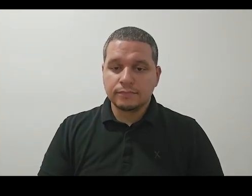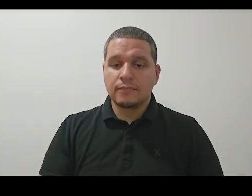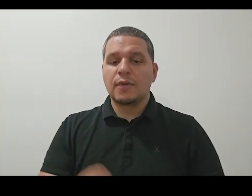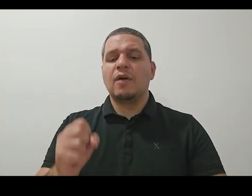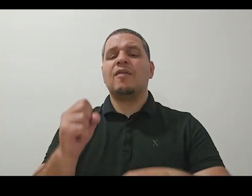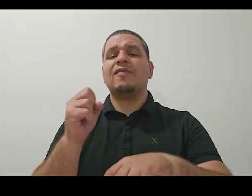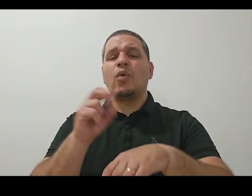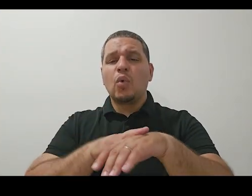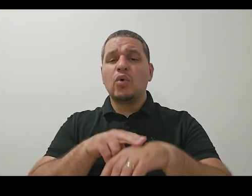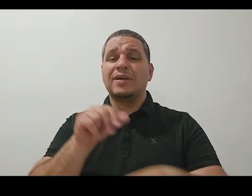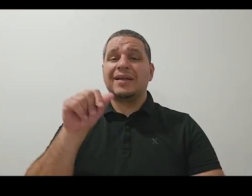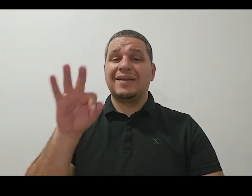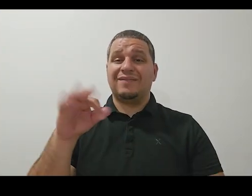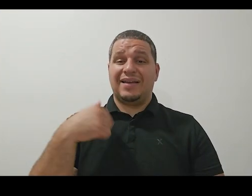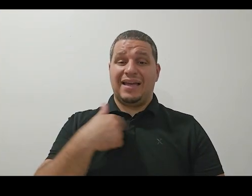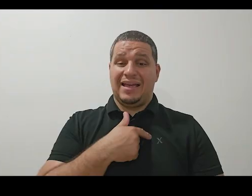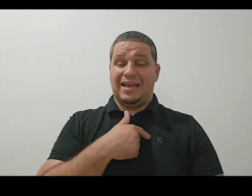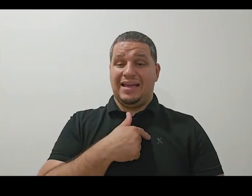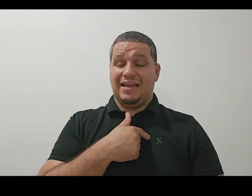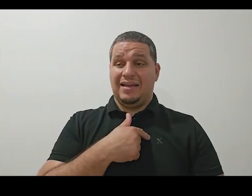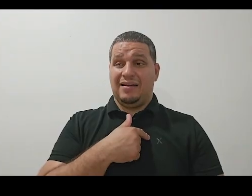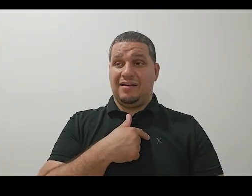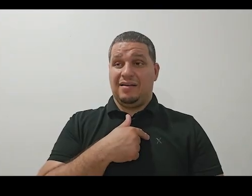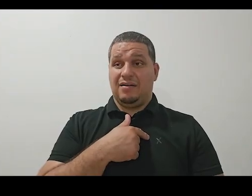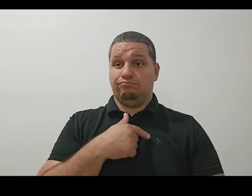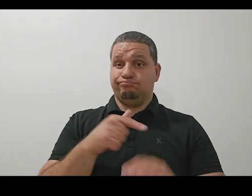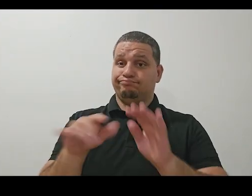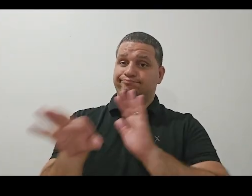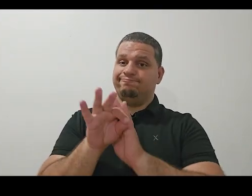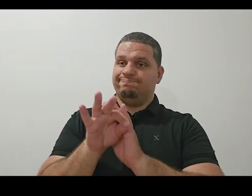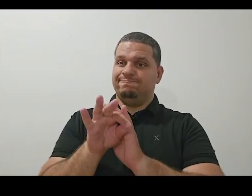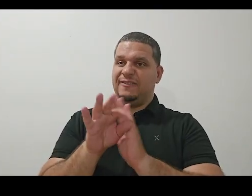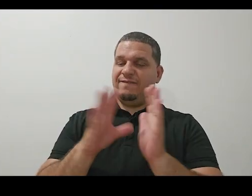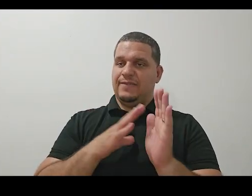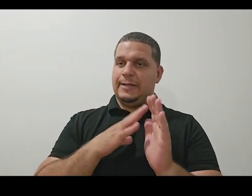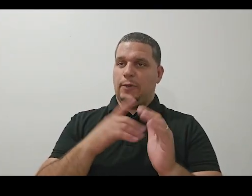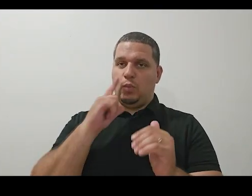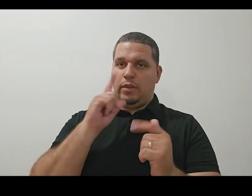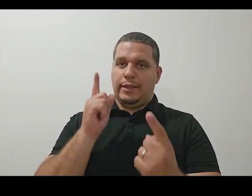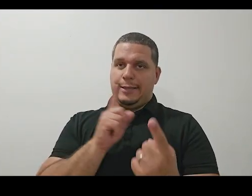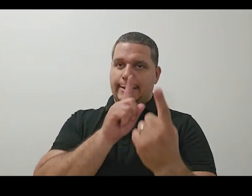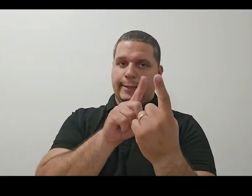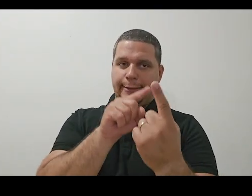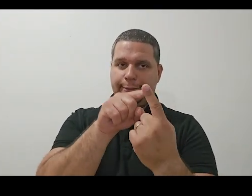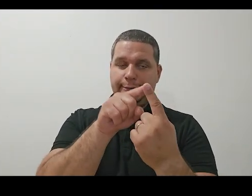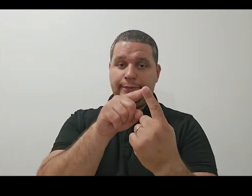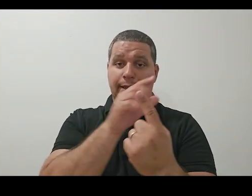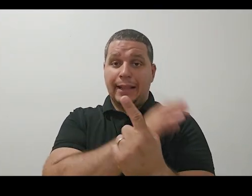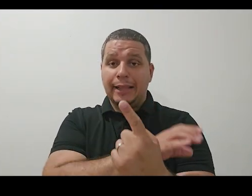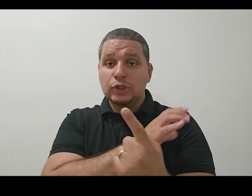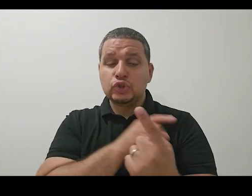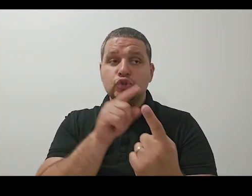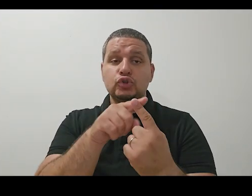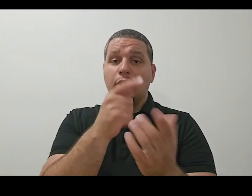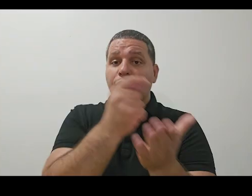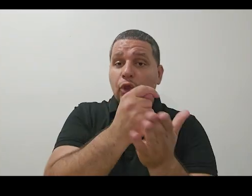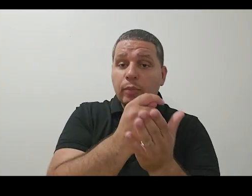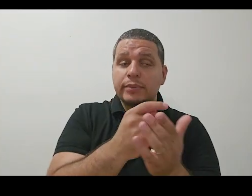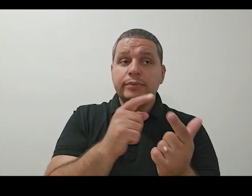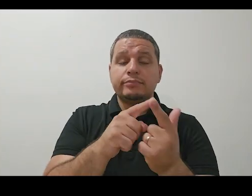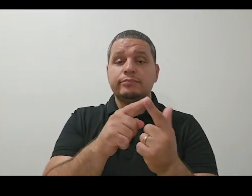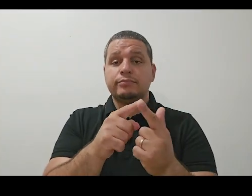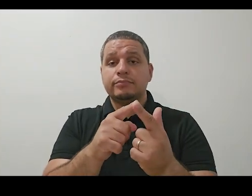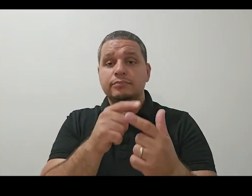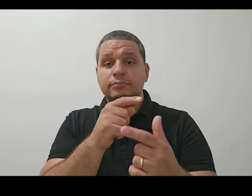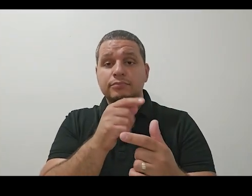again, and then of course, if I choose to go to somebody to speak to, a clinician, a therapist,